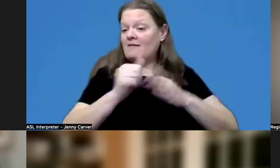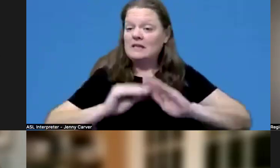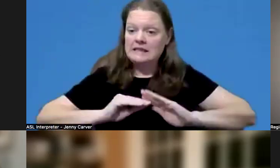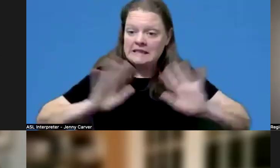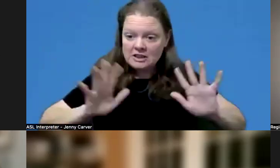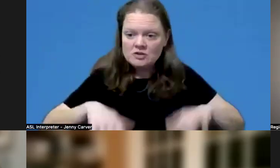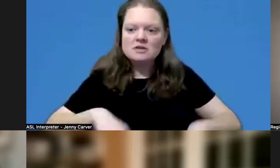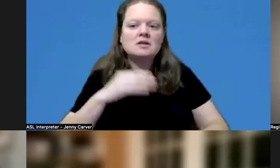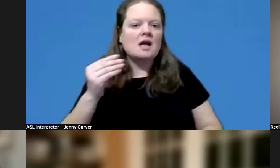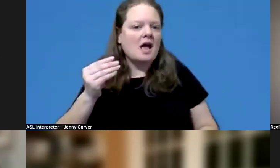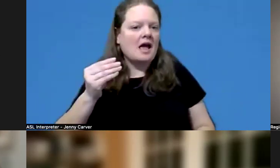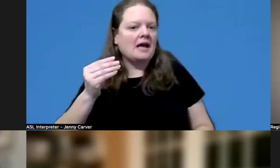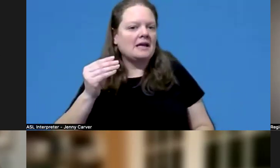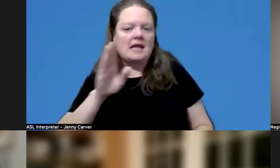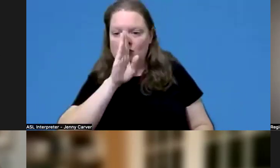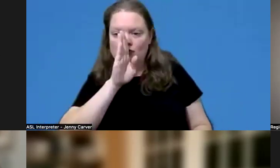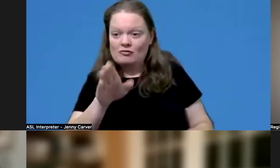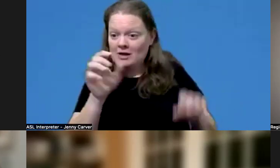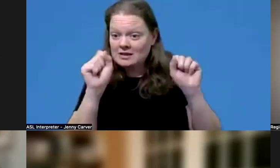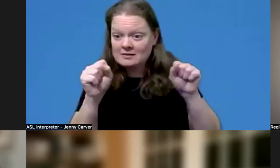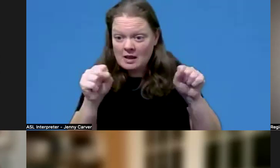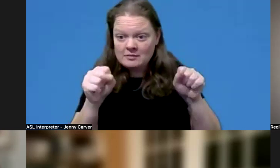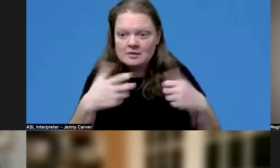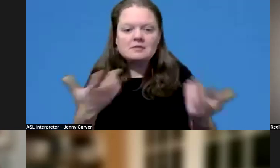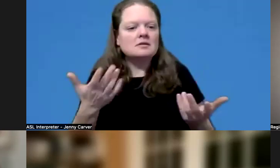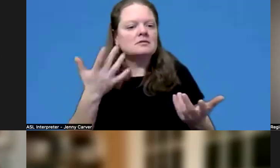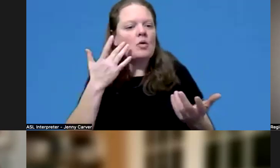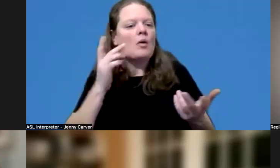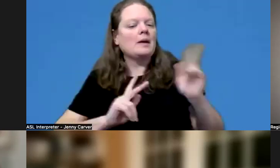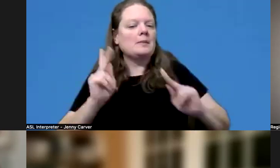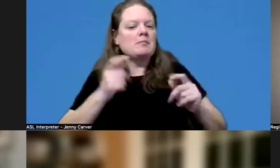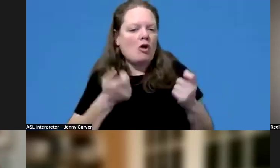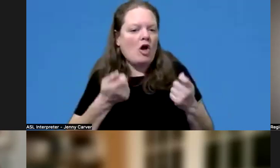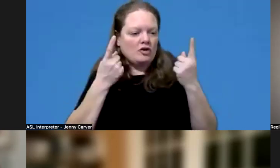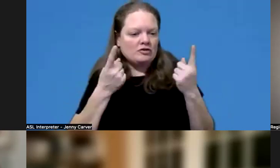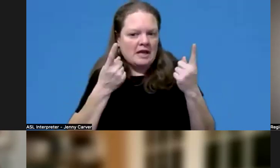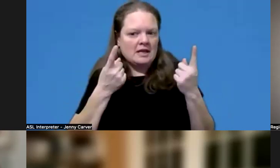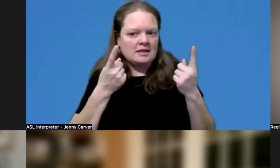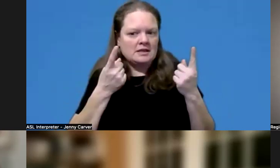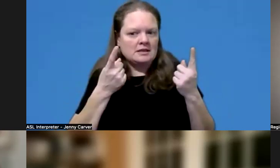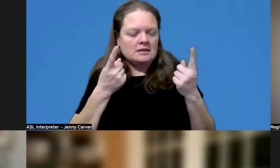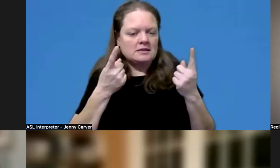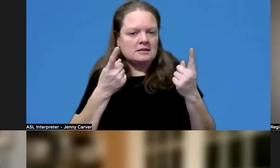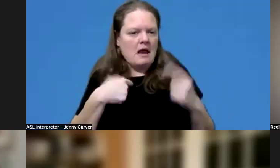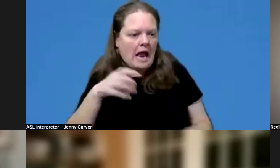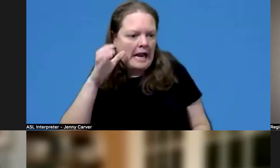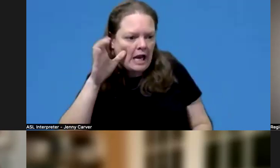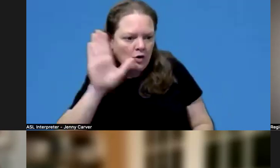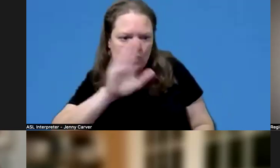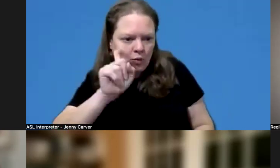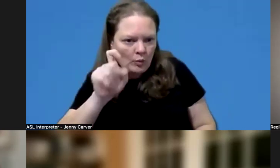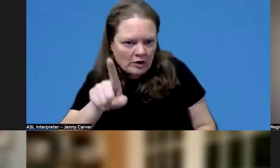and as direct as possible, so that people understand that that I hear the